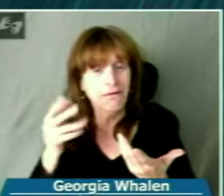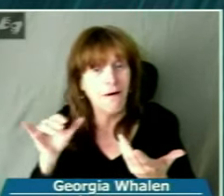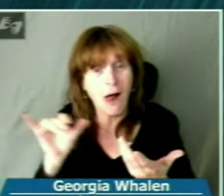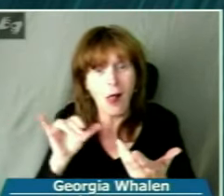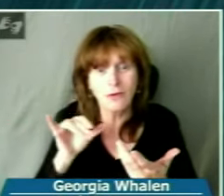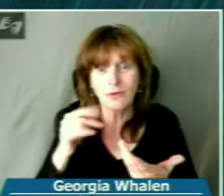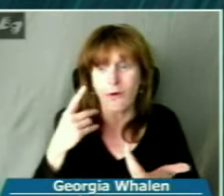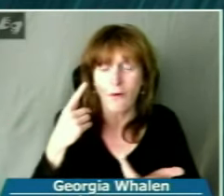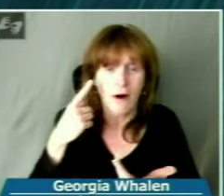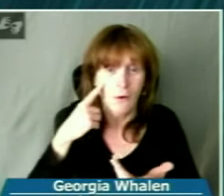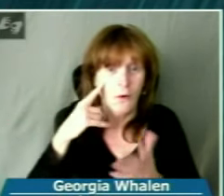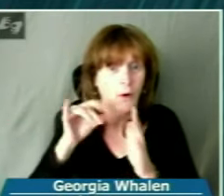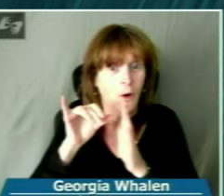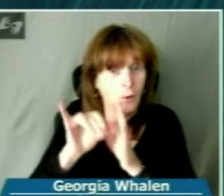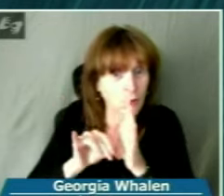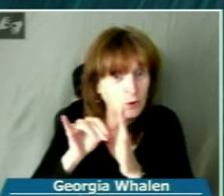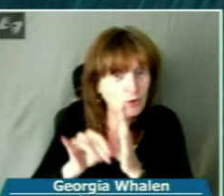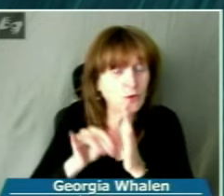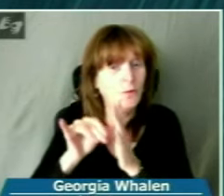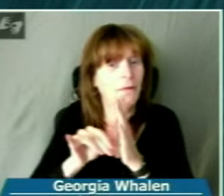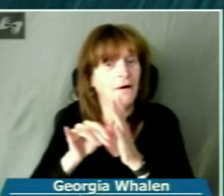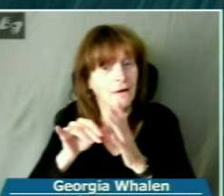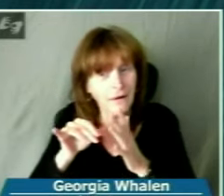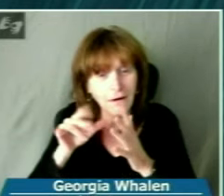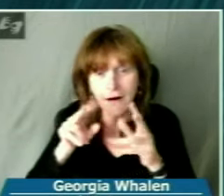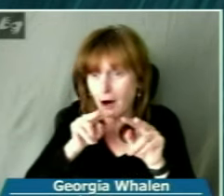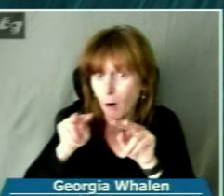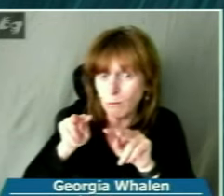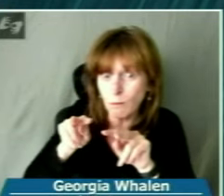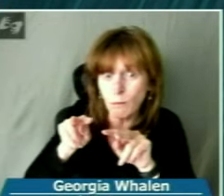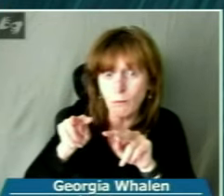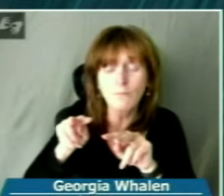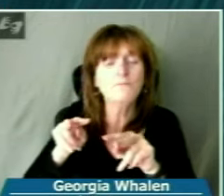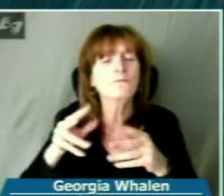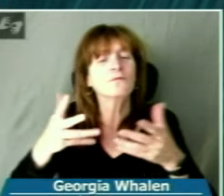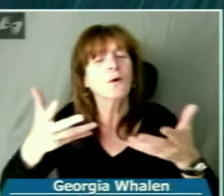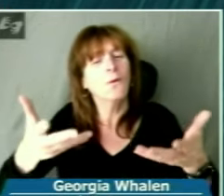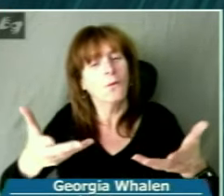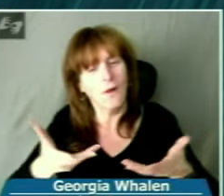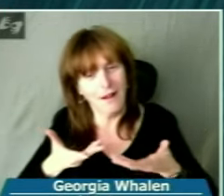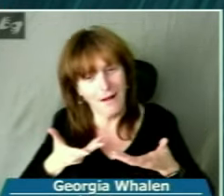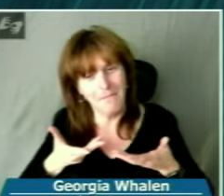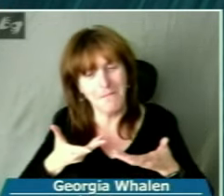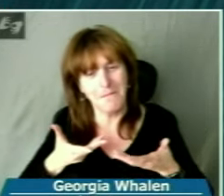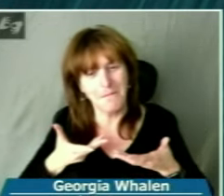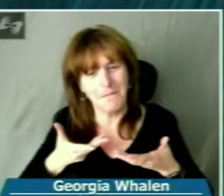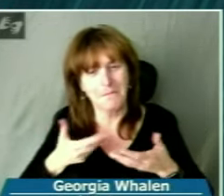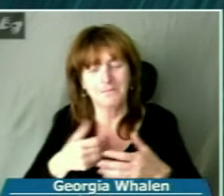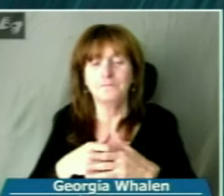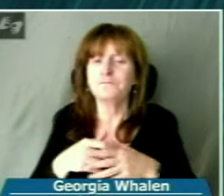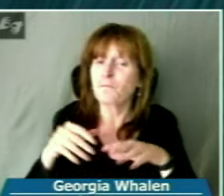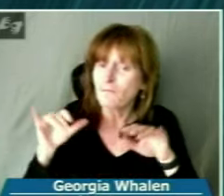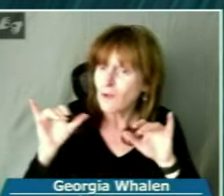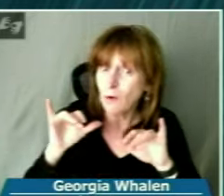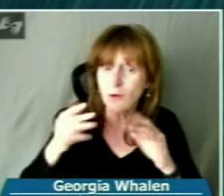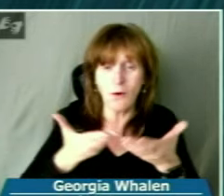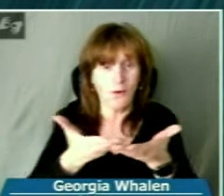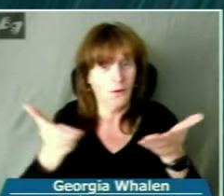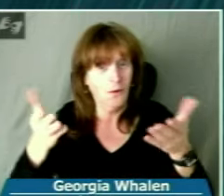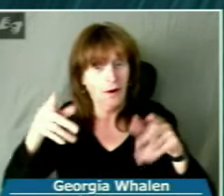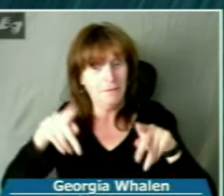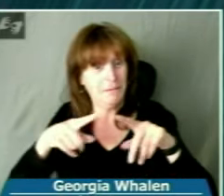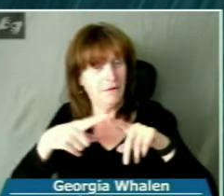Hamilton's YouTube channel. We would also like to thank the viewers who I should say are watching on your TV